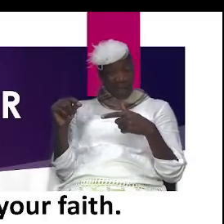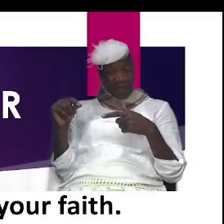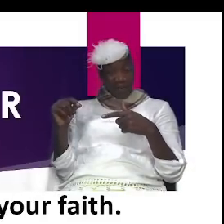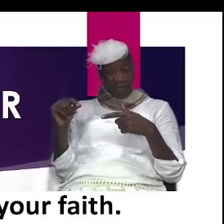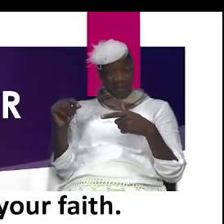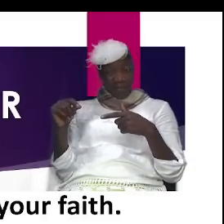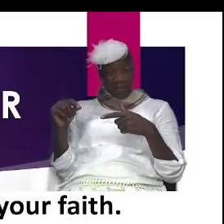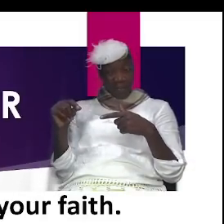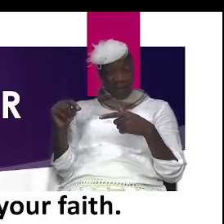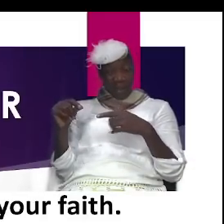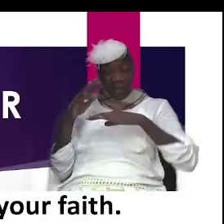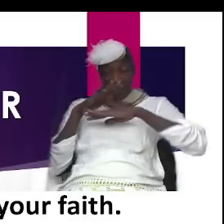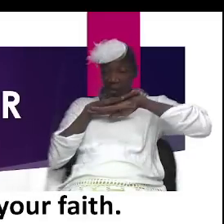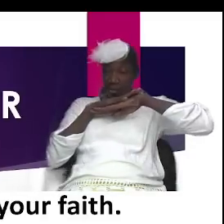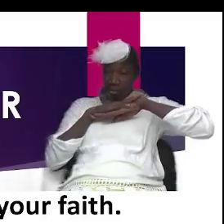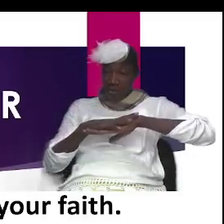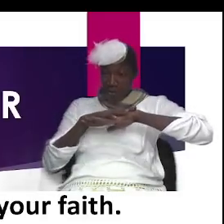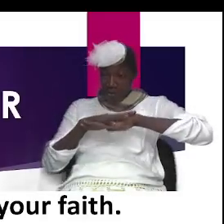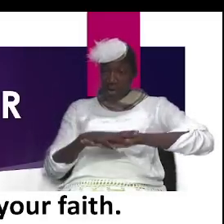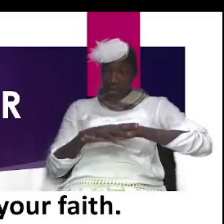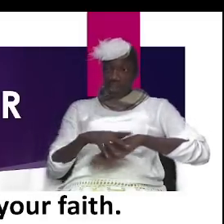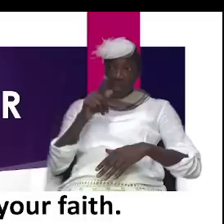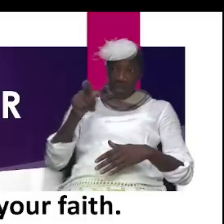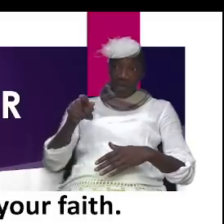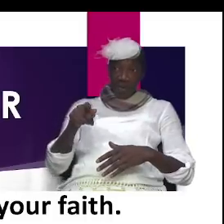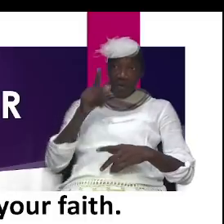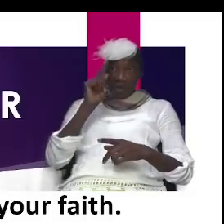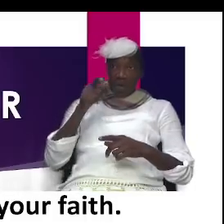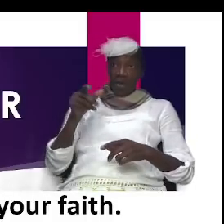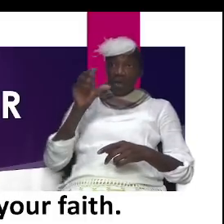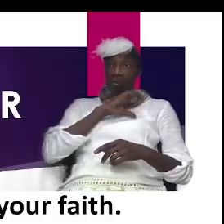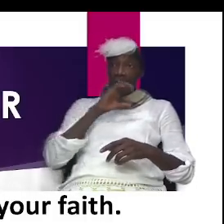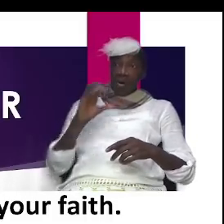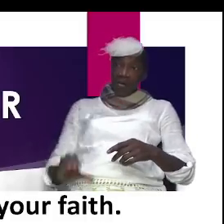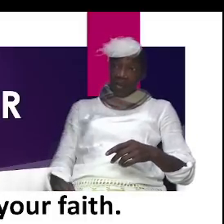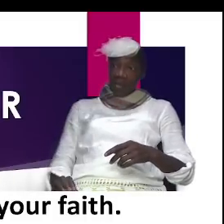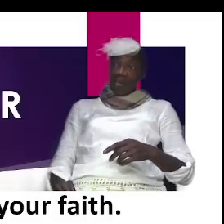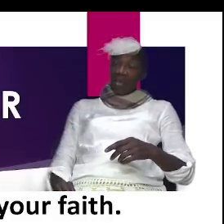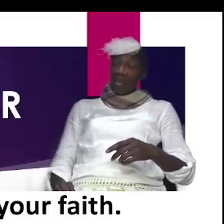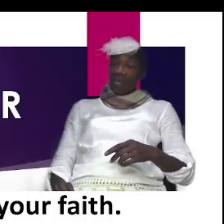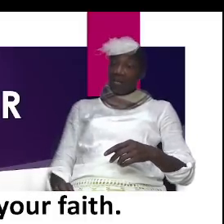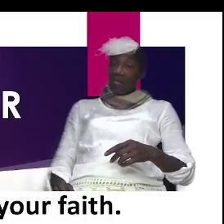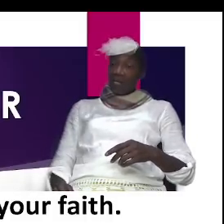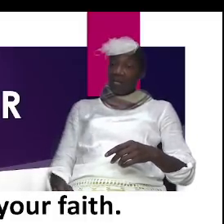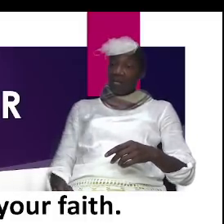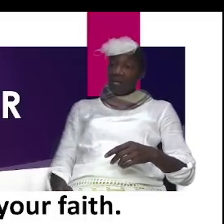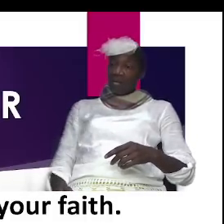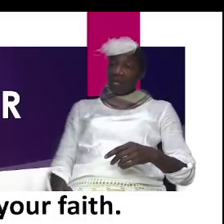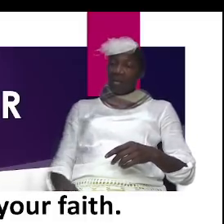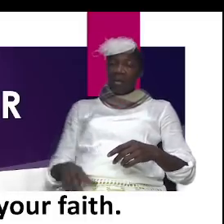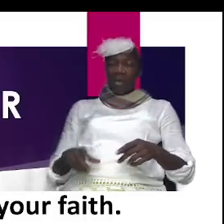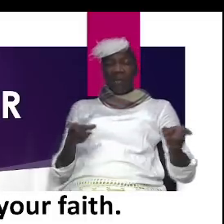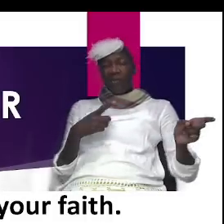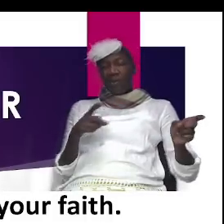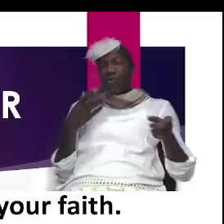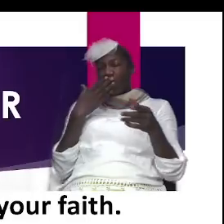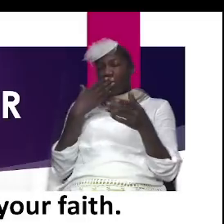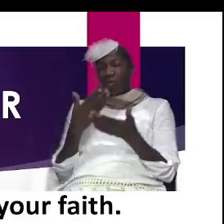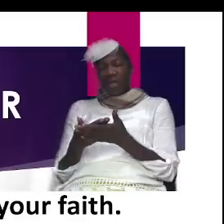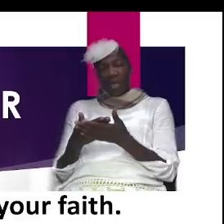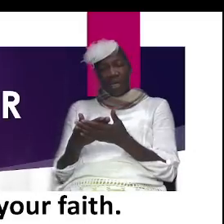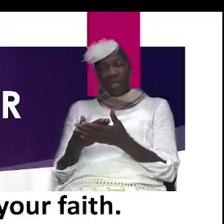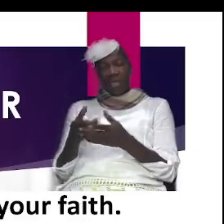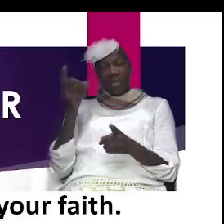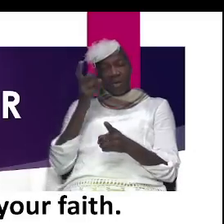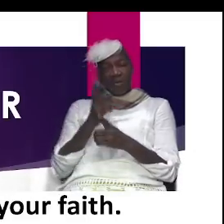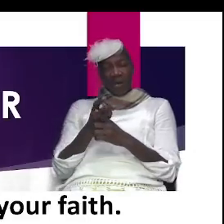you are insulted because of the fact that you're a Christian for my name's sake. And if you treat with that properly, you will